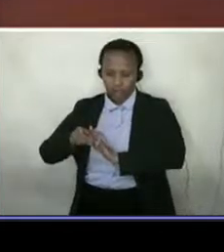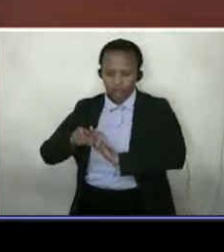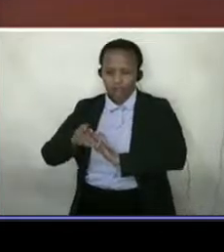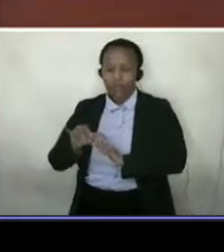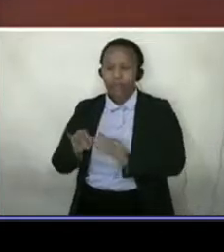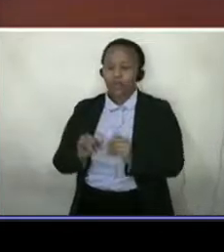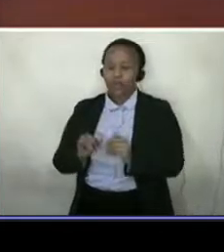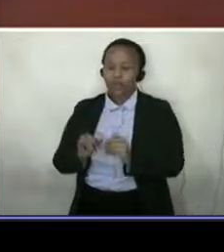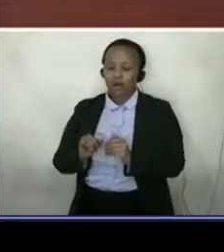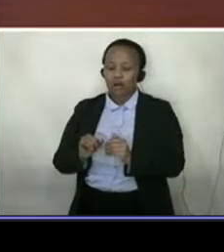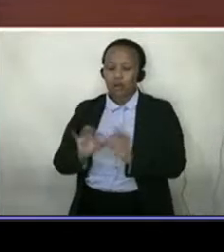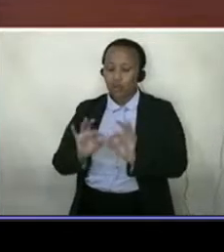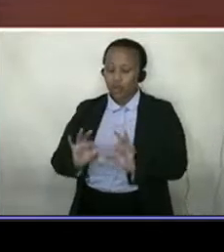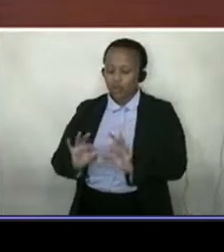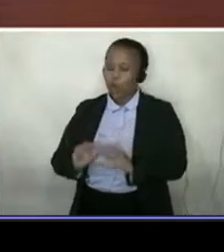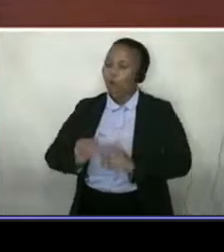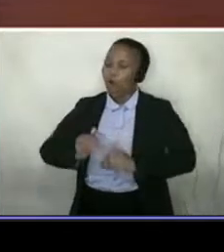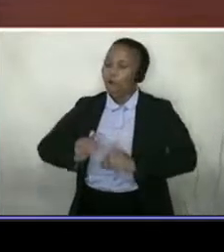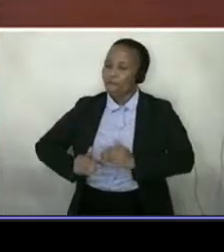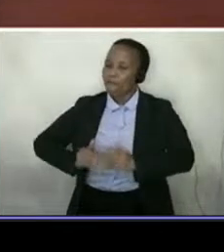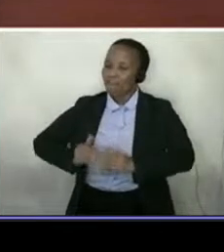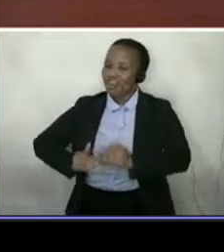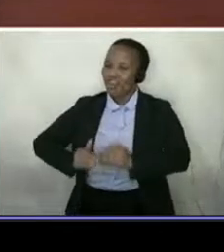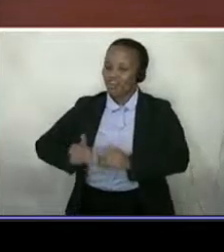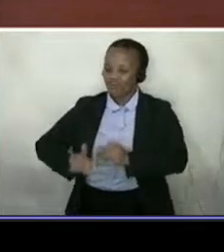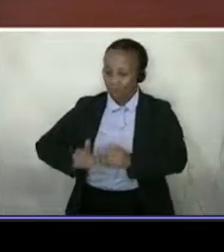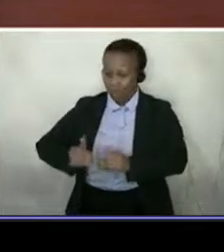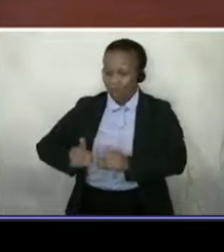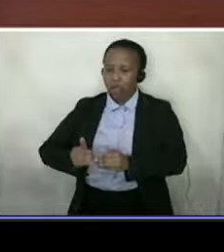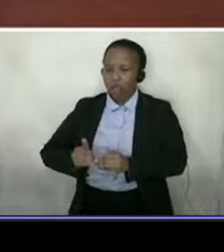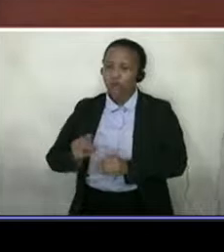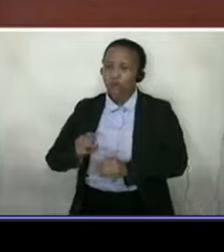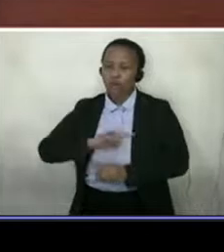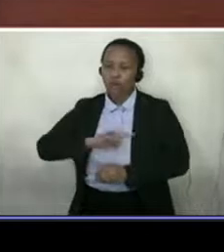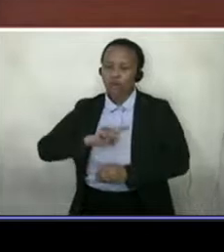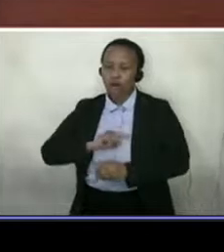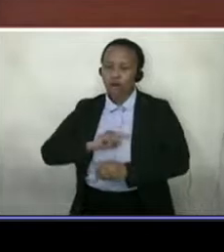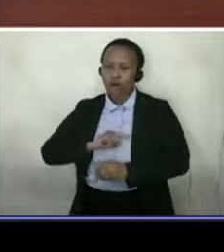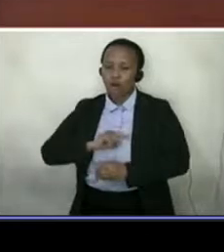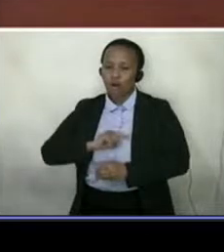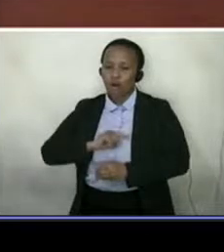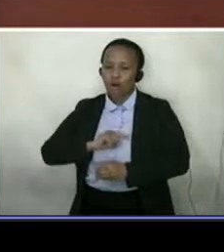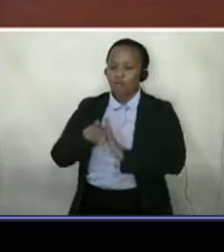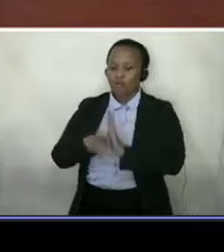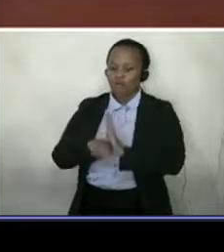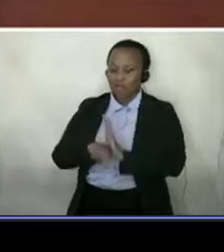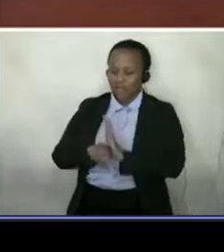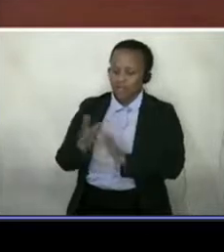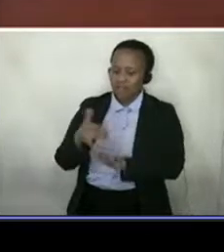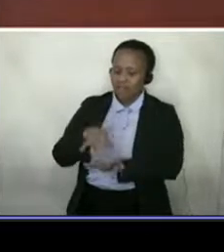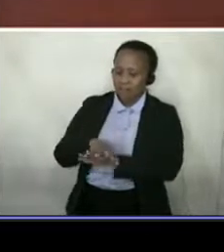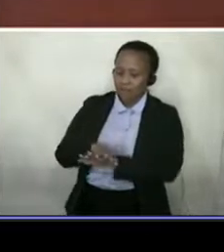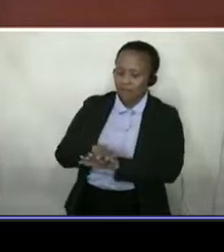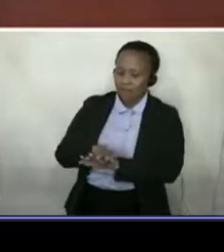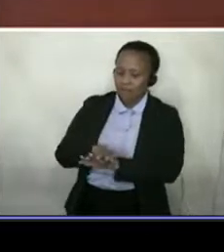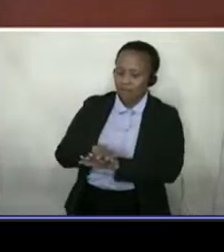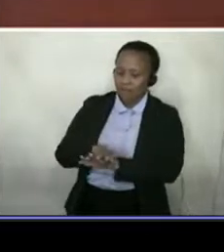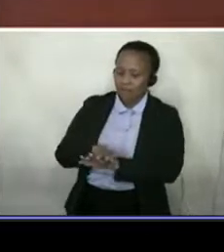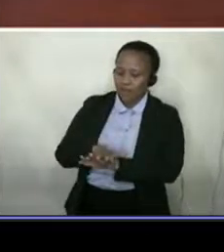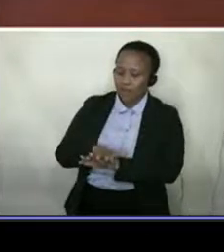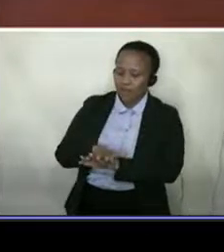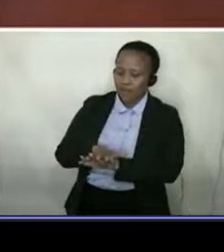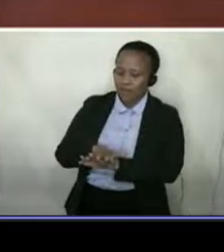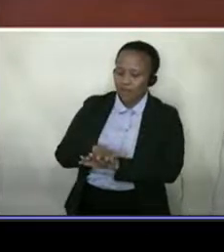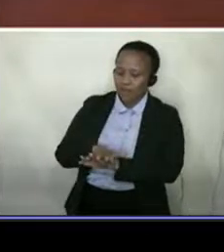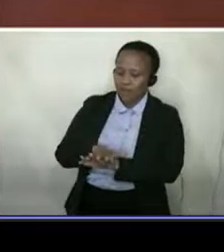operational procedures capacitate a state to implement its policies, and staff should not only be highly